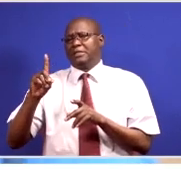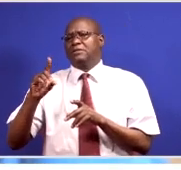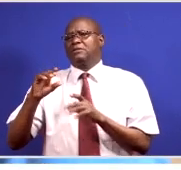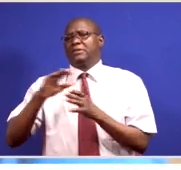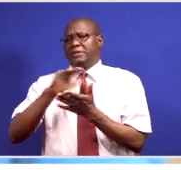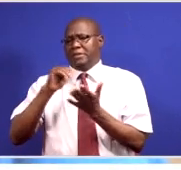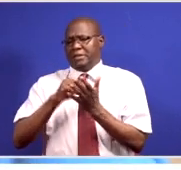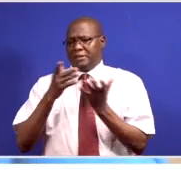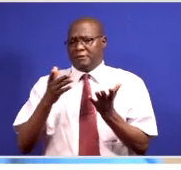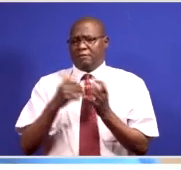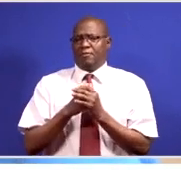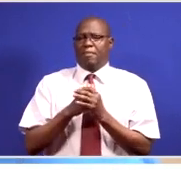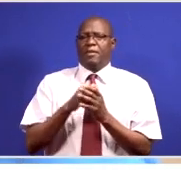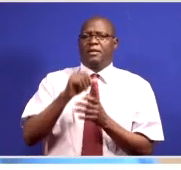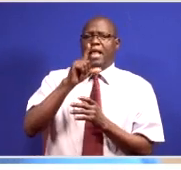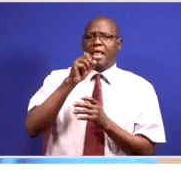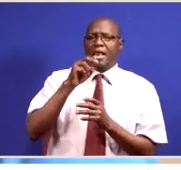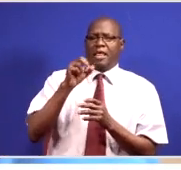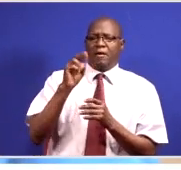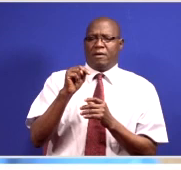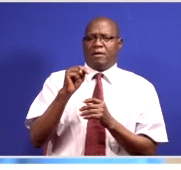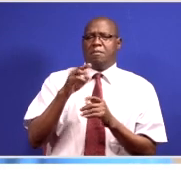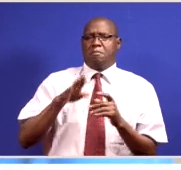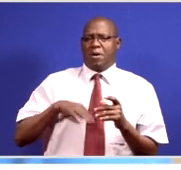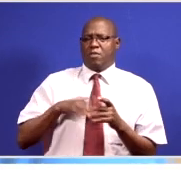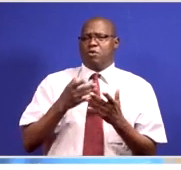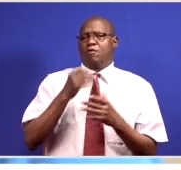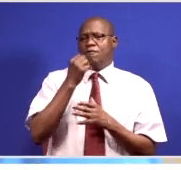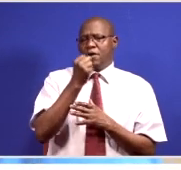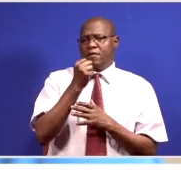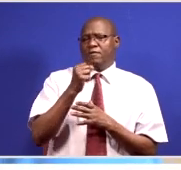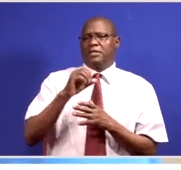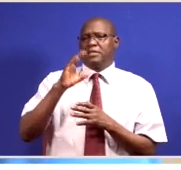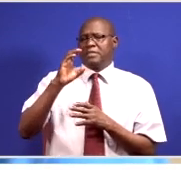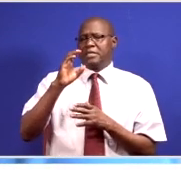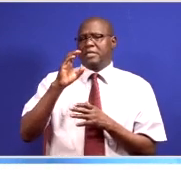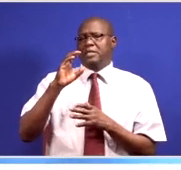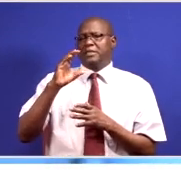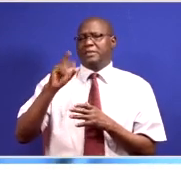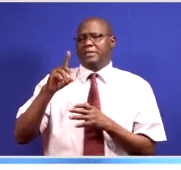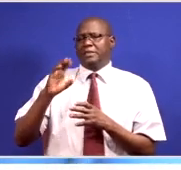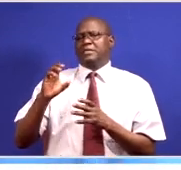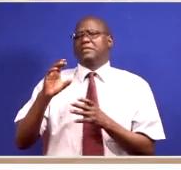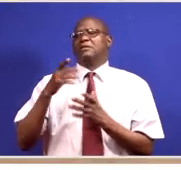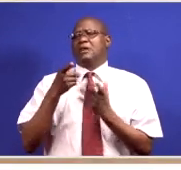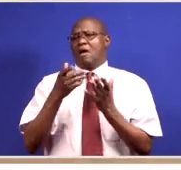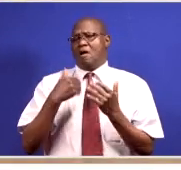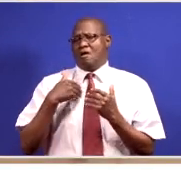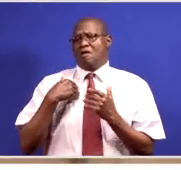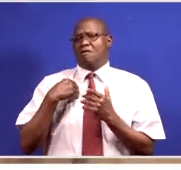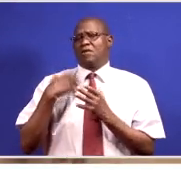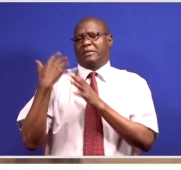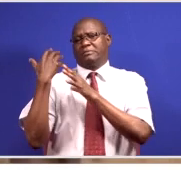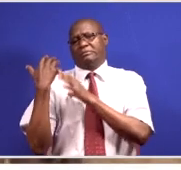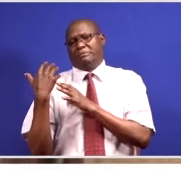For parents like Lilian Zawadi Katana, who is a mother of five, CBC practical lessons have become a huge financial burden for her to meet.